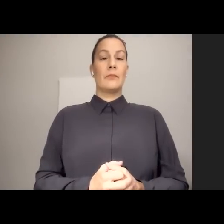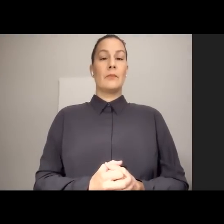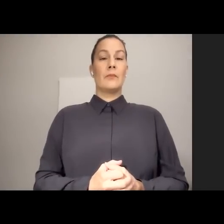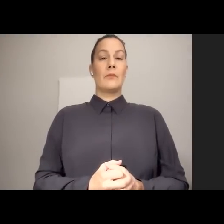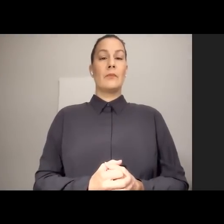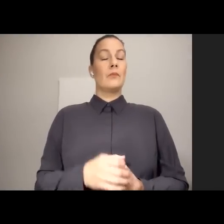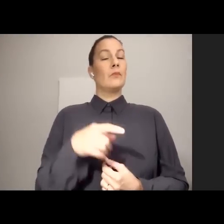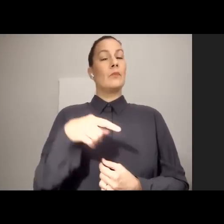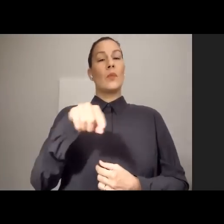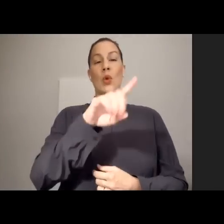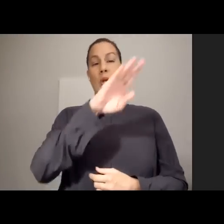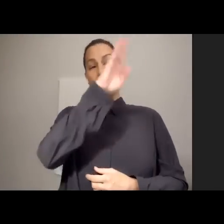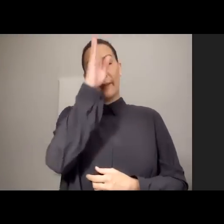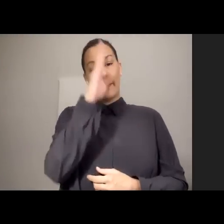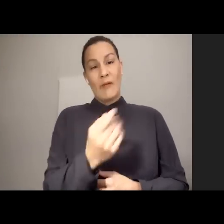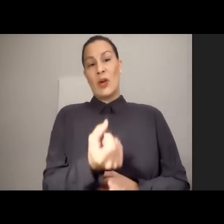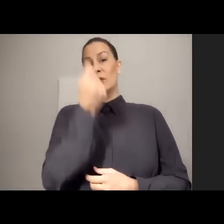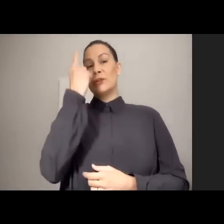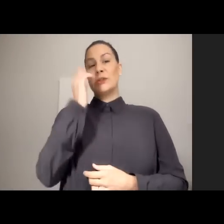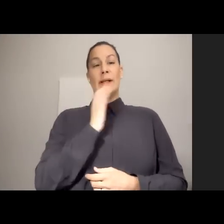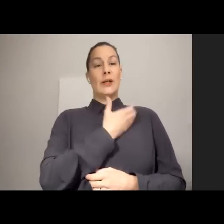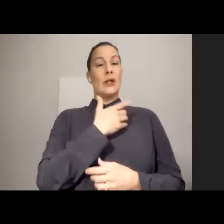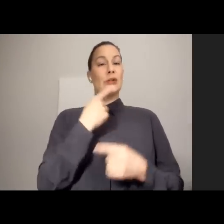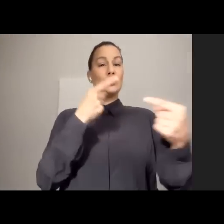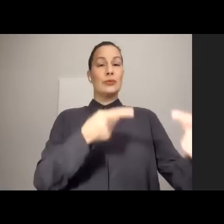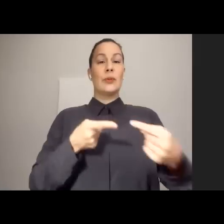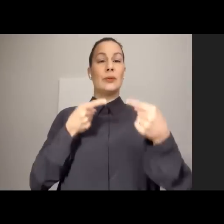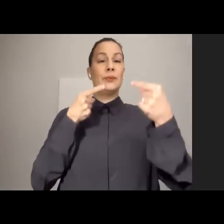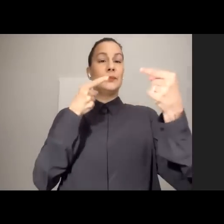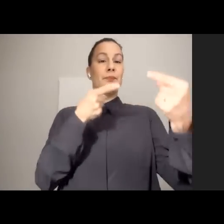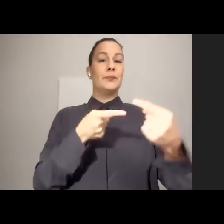y'all will never understand our struggles out here.